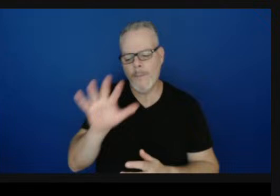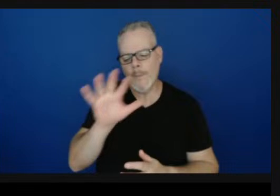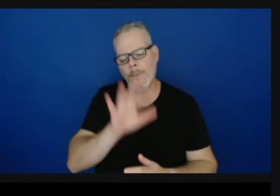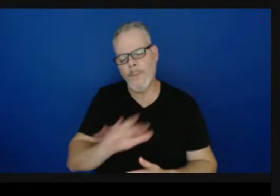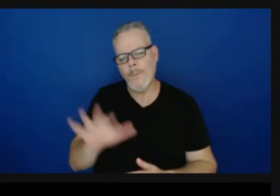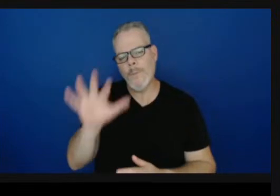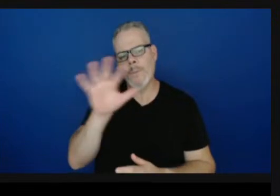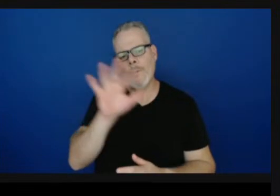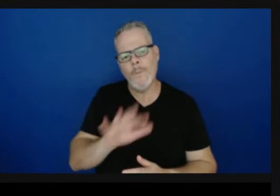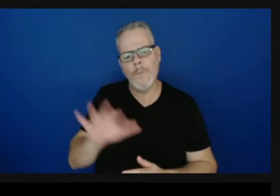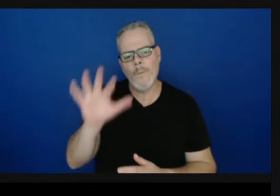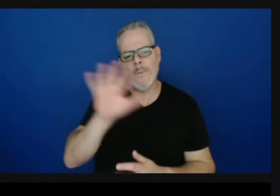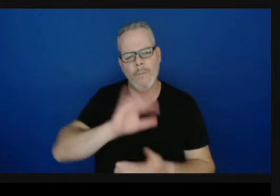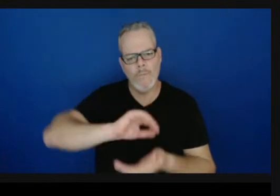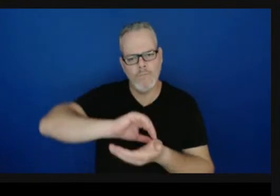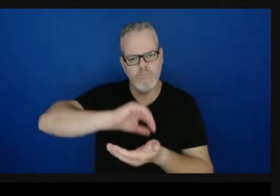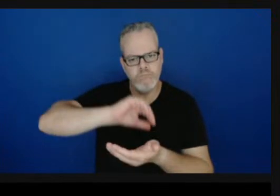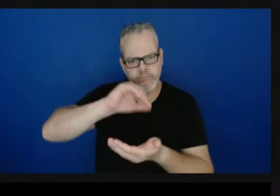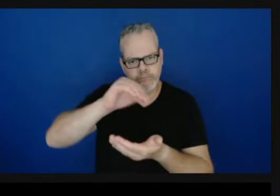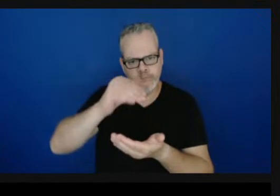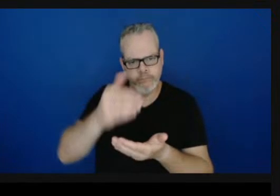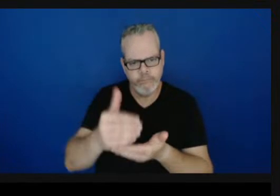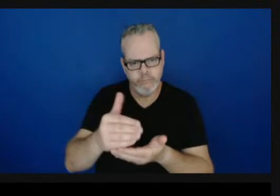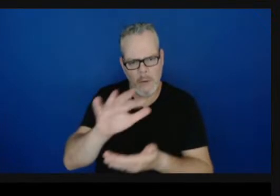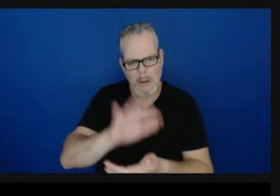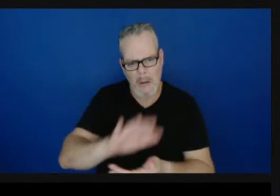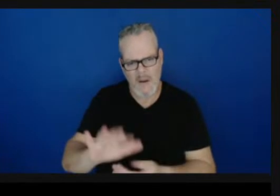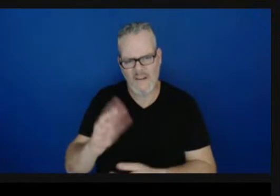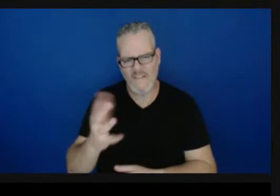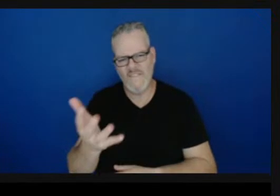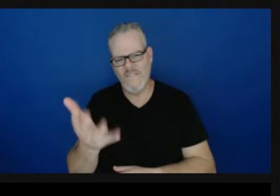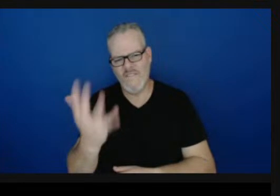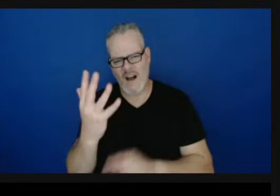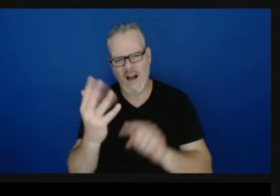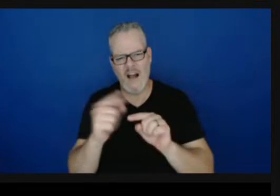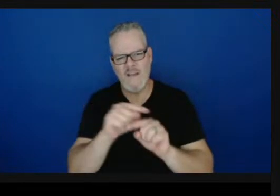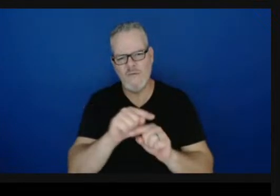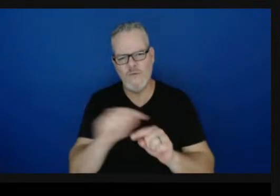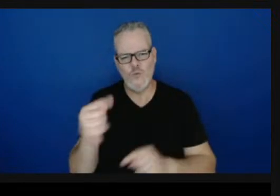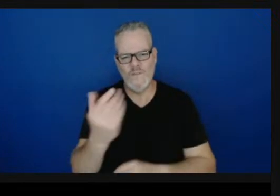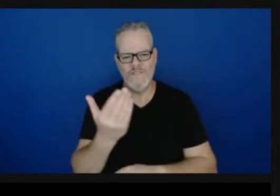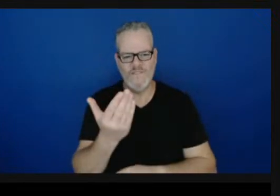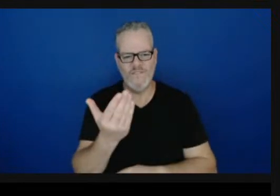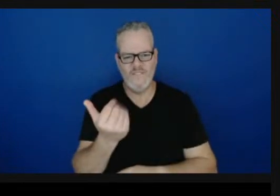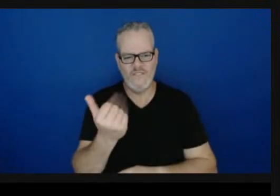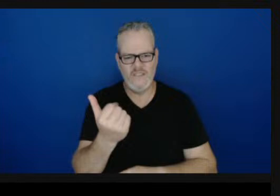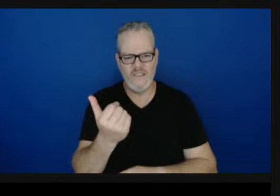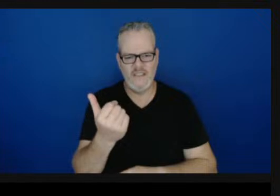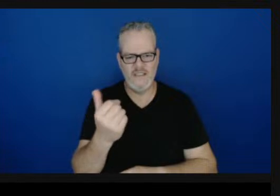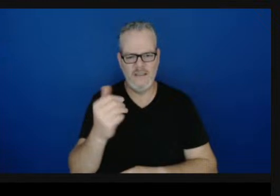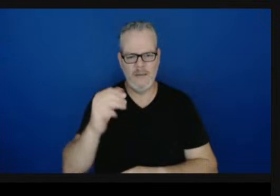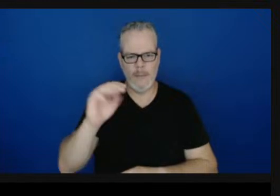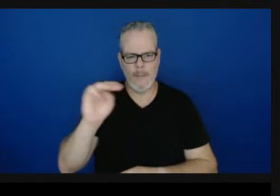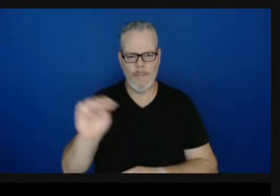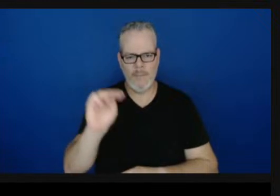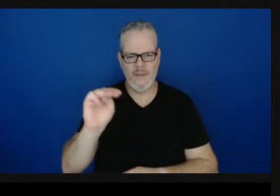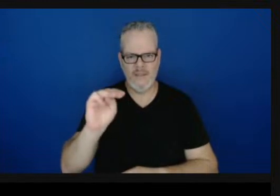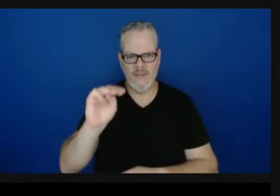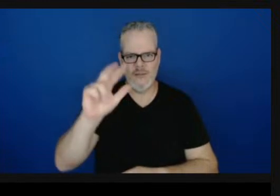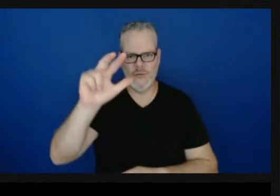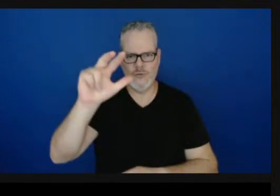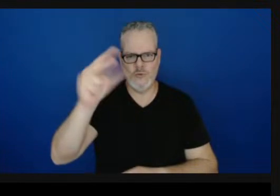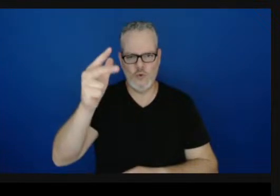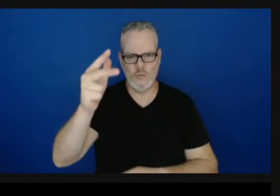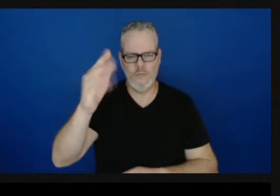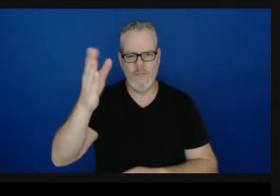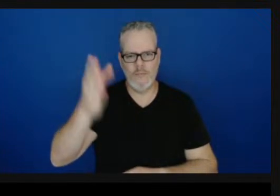eruption rates at about 5 to 15 cubic meters per second. So that's a decent rate, but